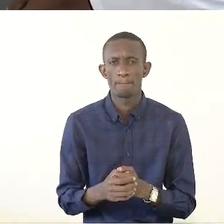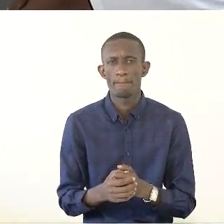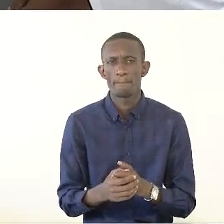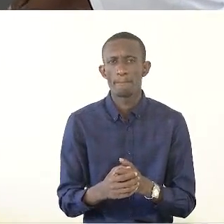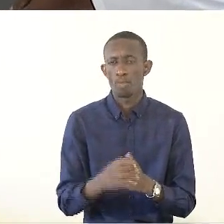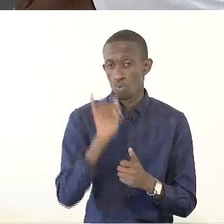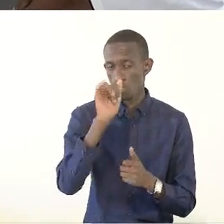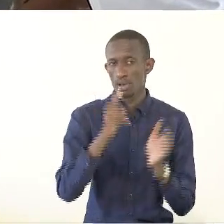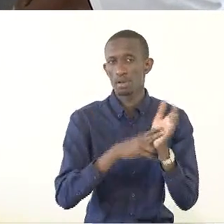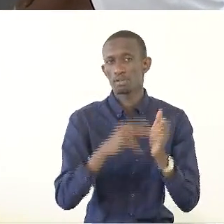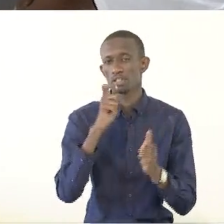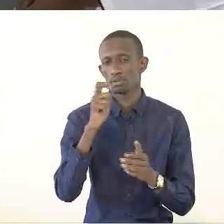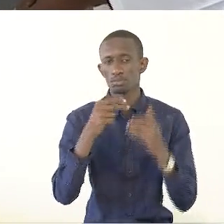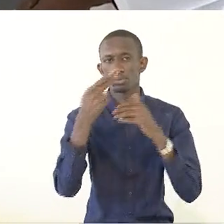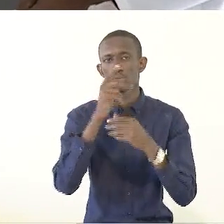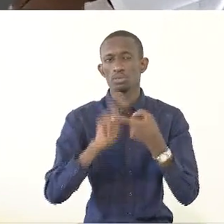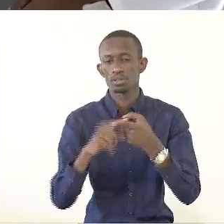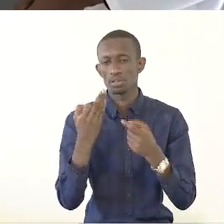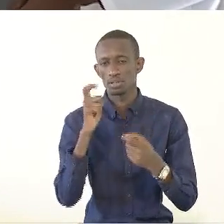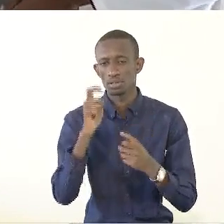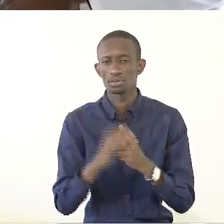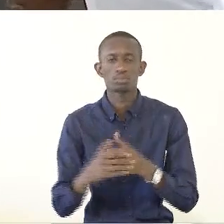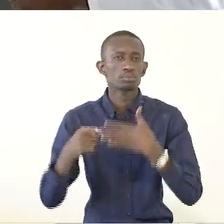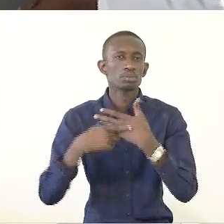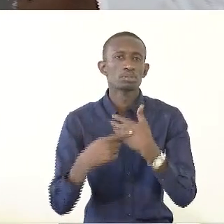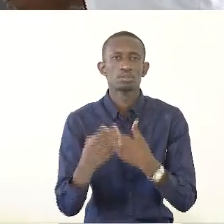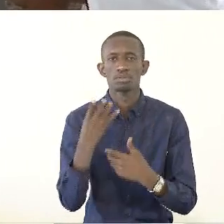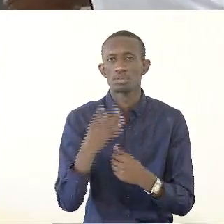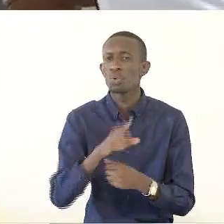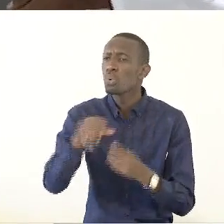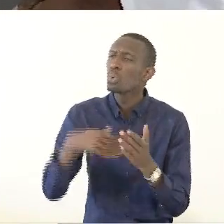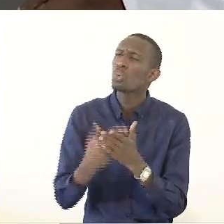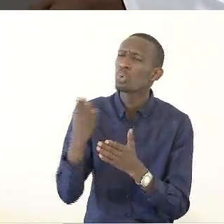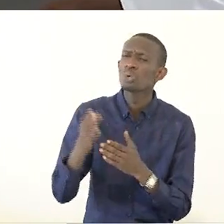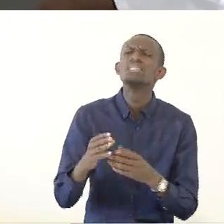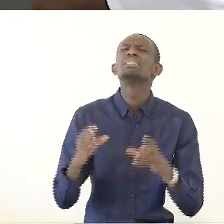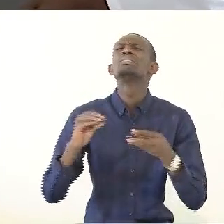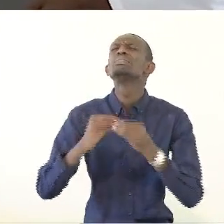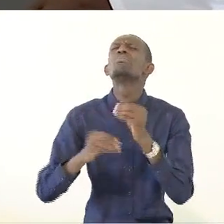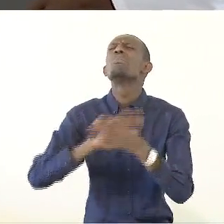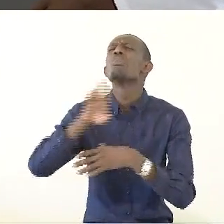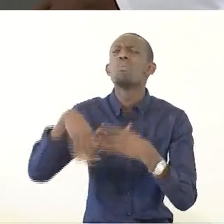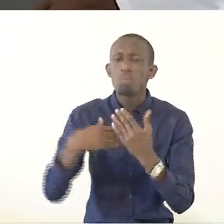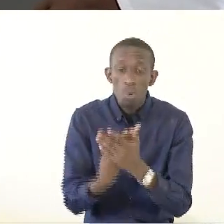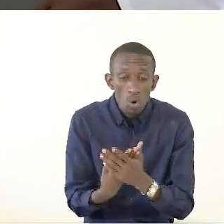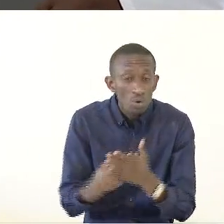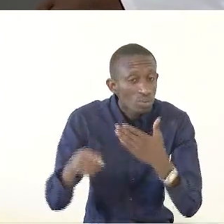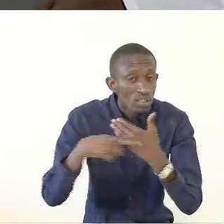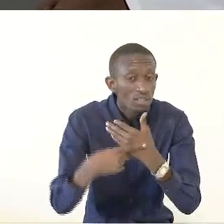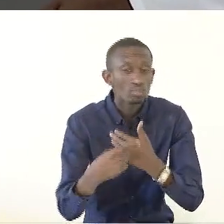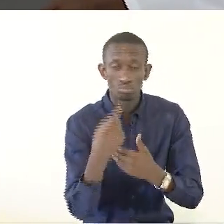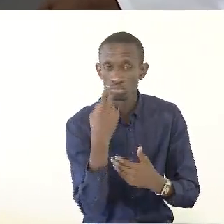plus 3x minus 4. And here it's the whole number. It is negative